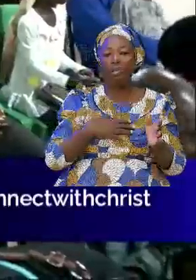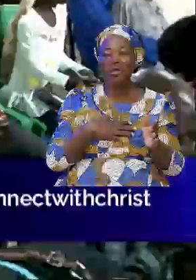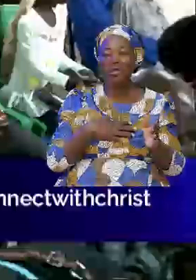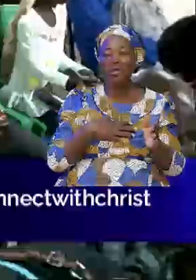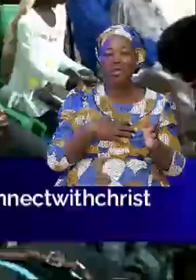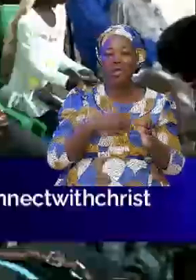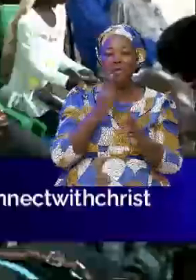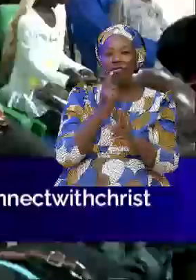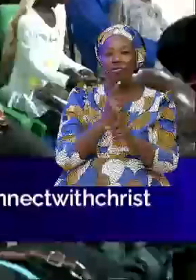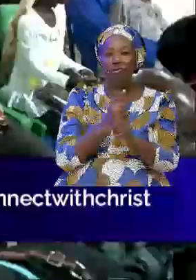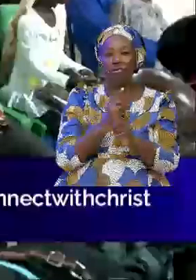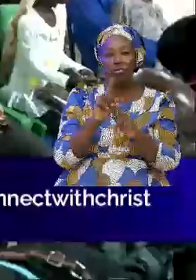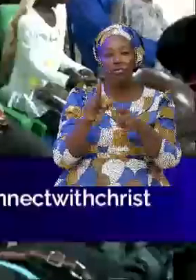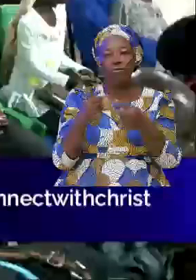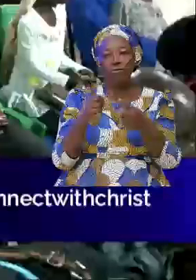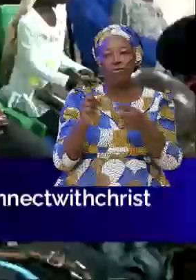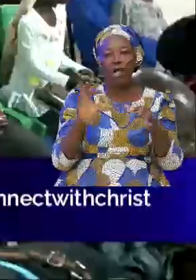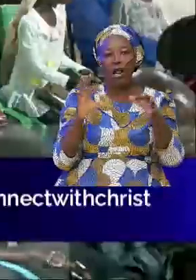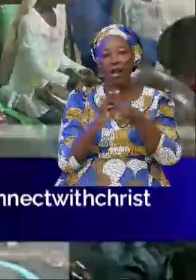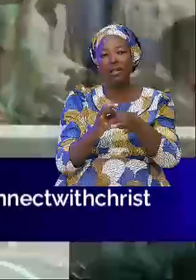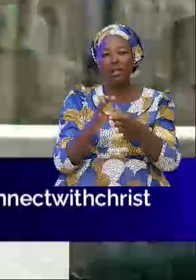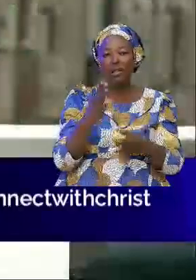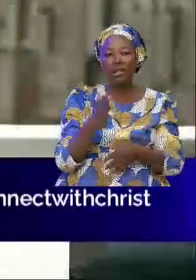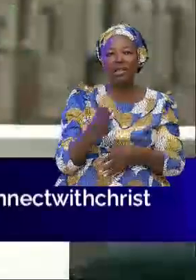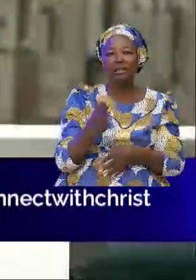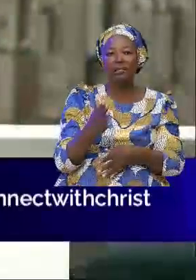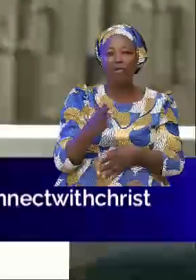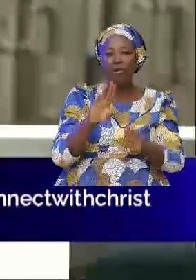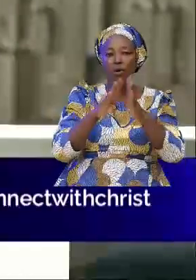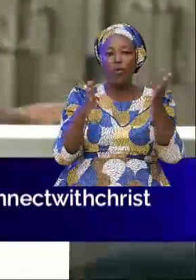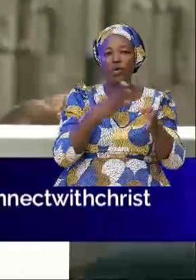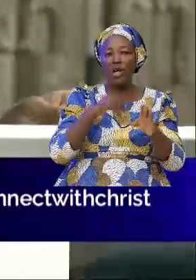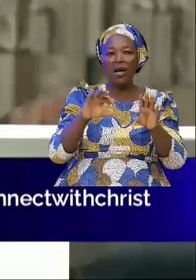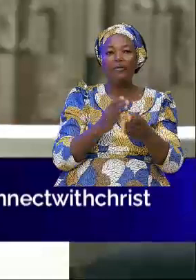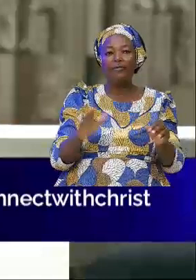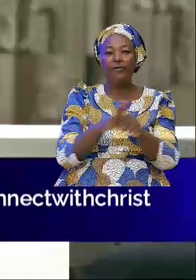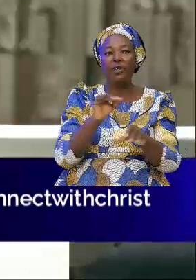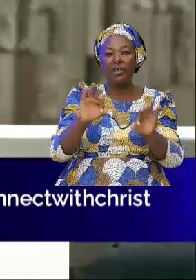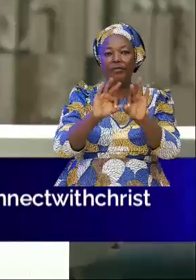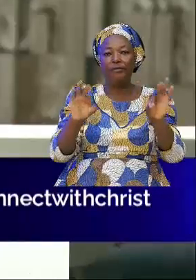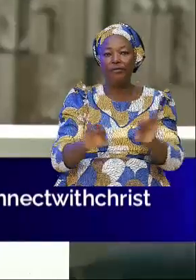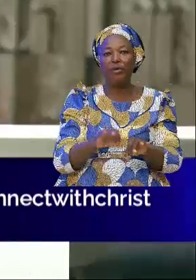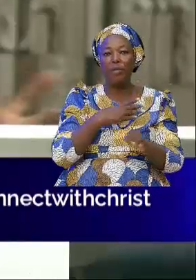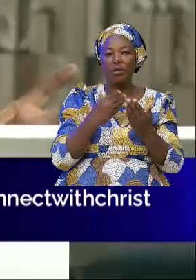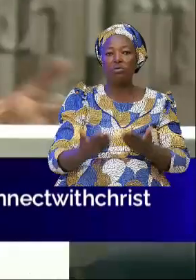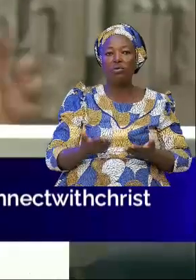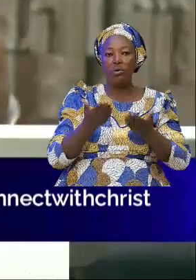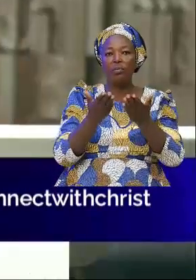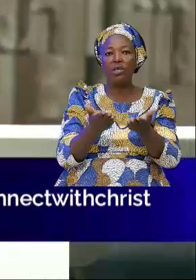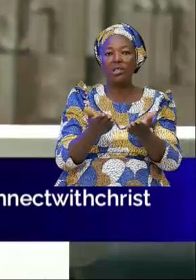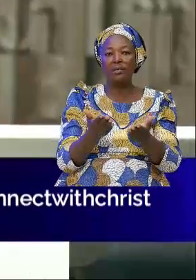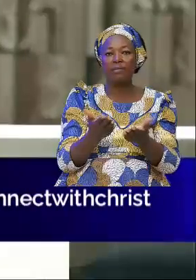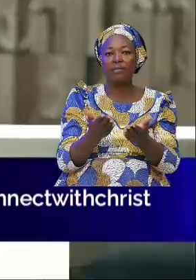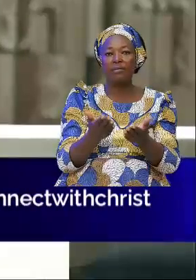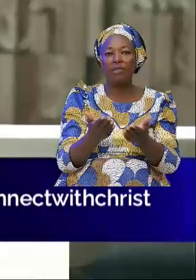Online, please, just go to the link over there, open and